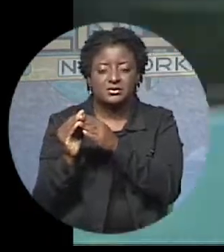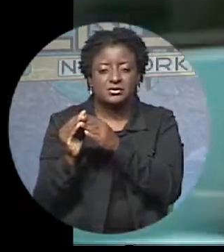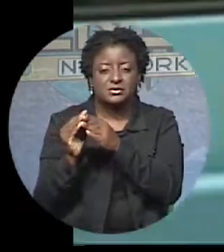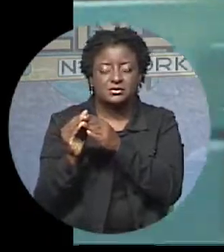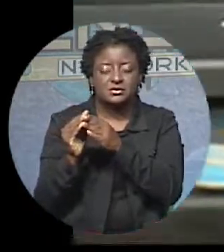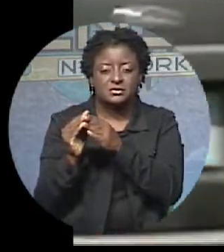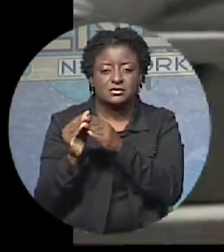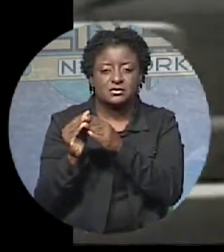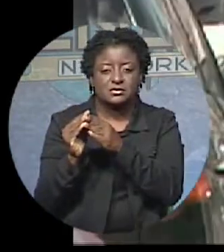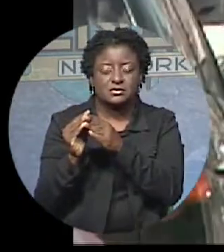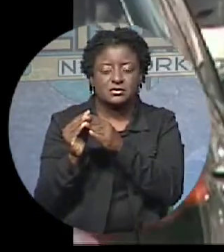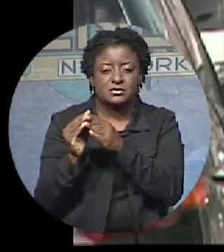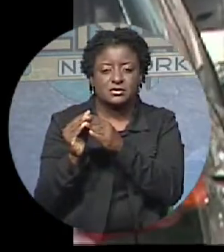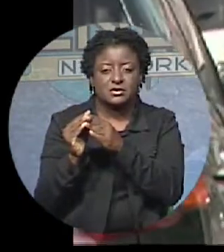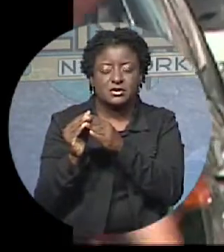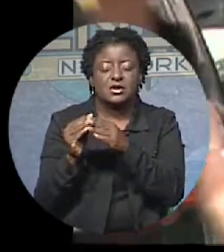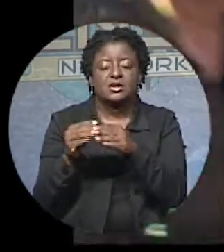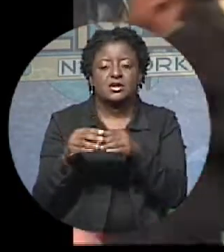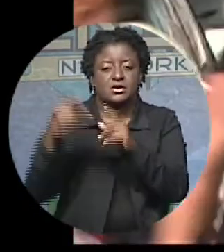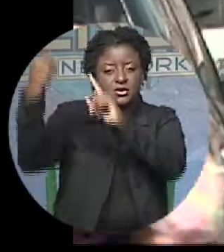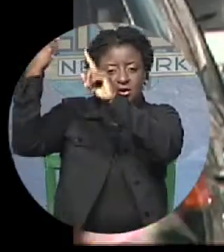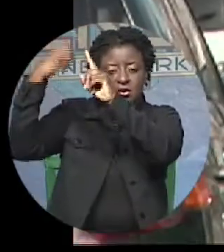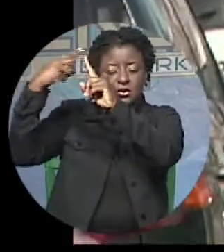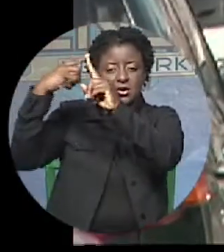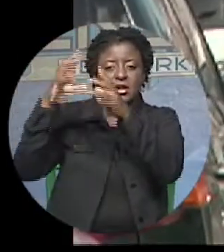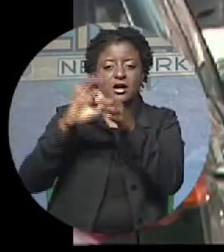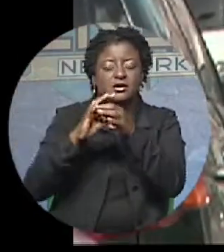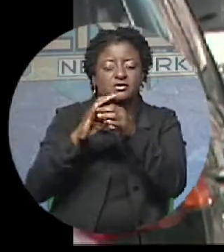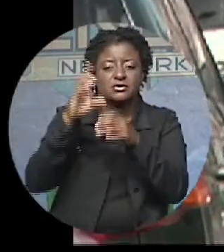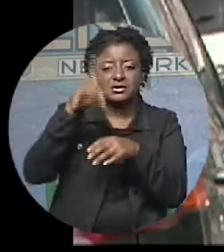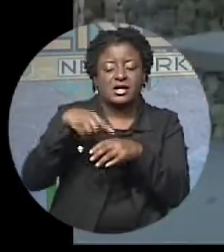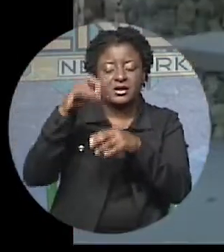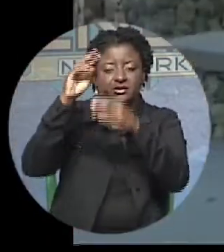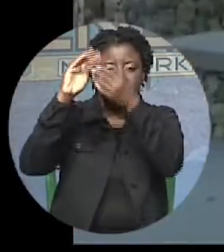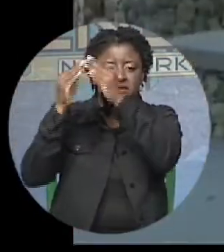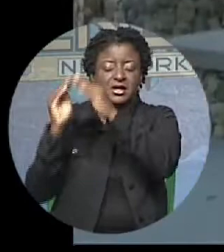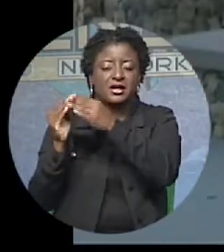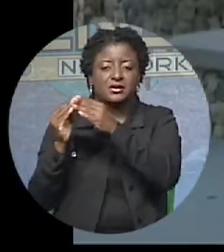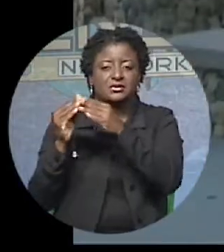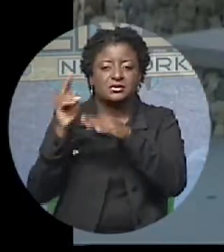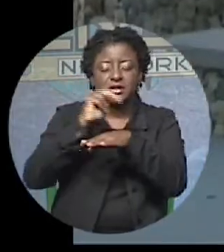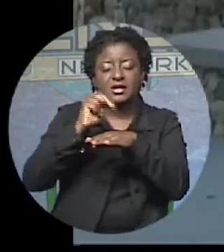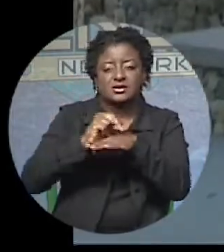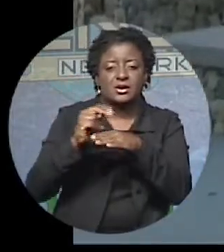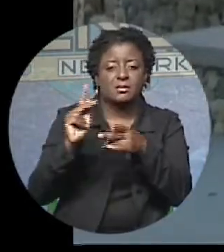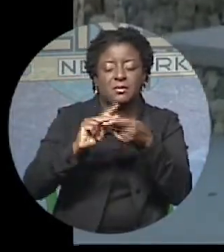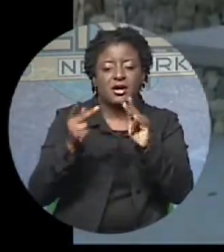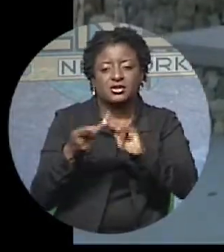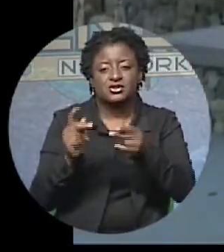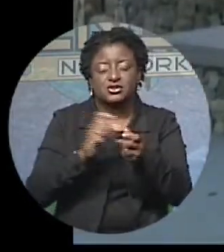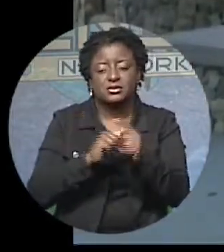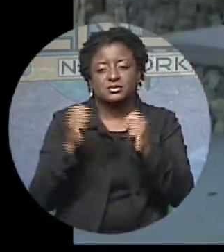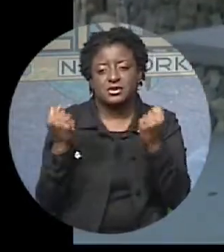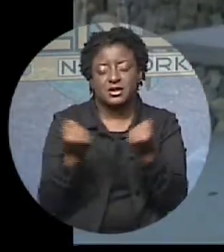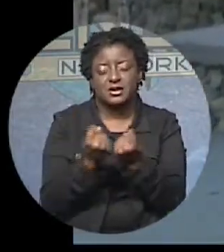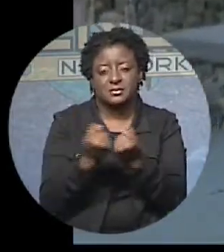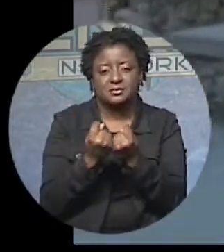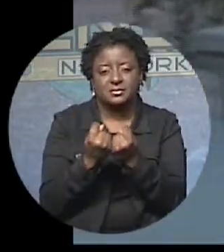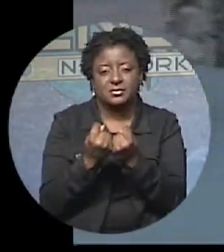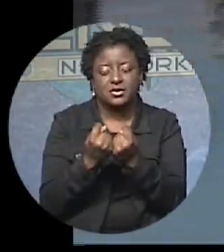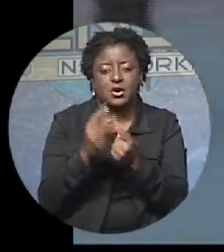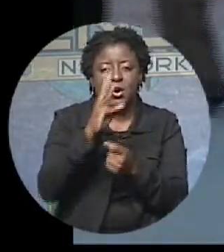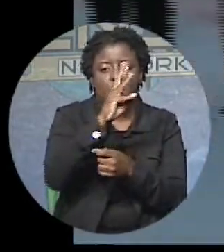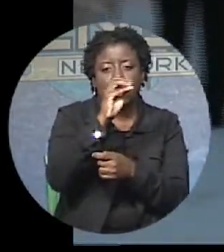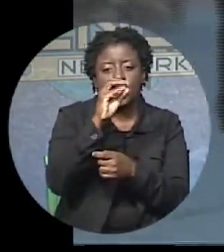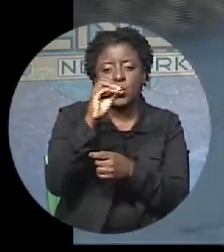has been the goal of the Downtown Nassau Partnership team for many years. So far, the Pompey Square Woods Rogers Walk and the Bay Street Green